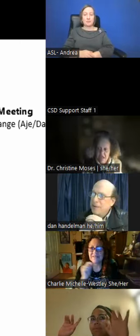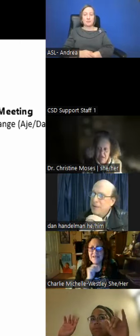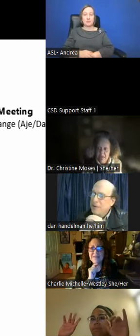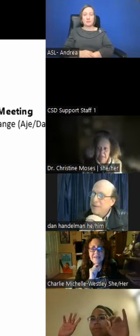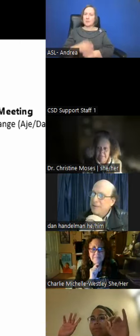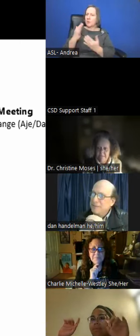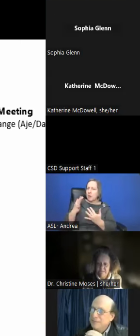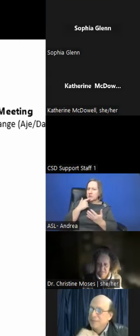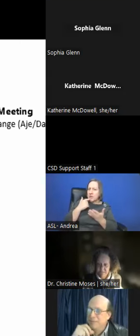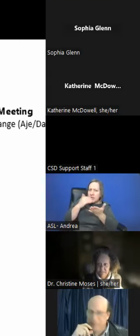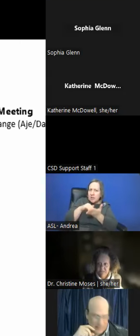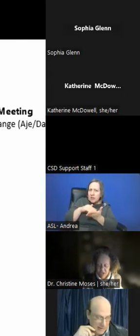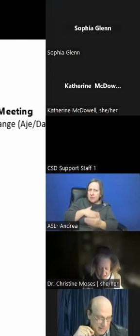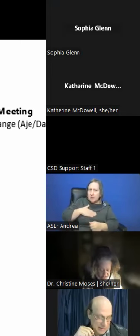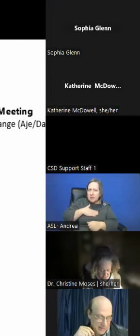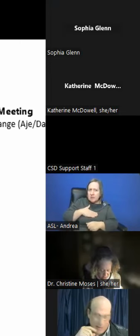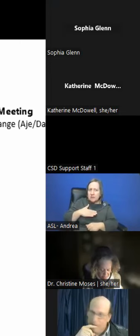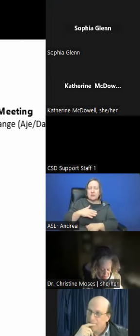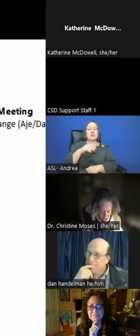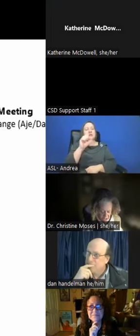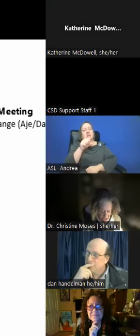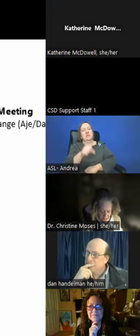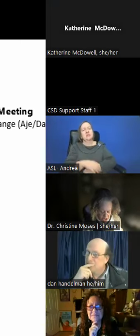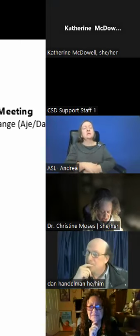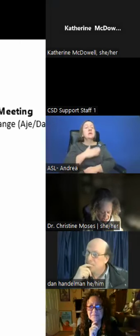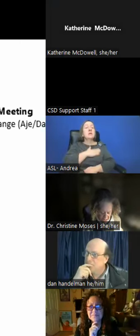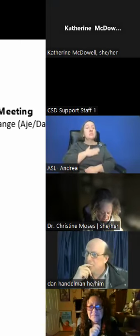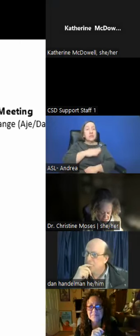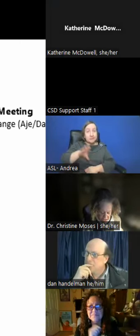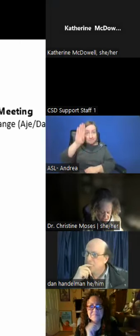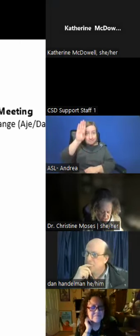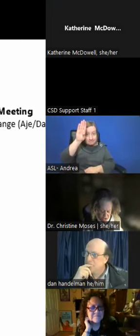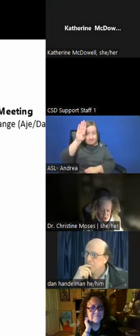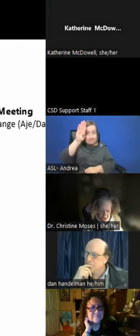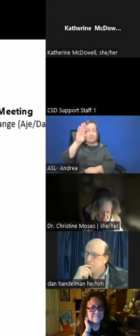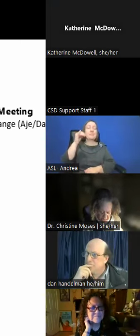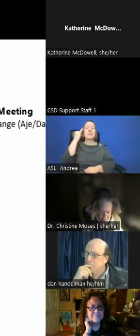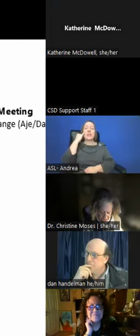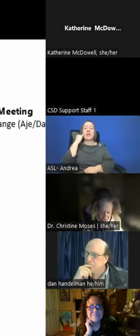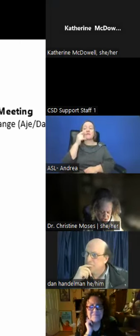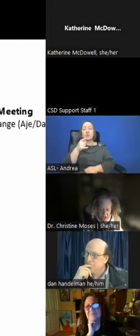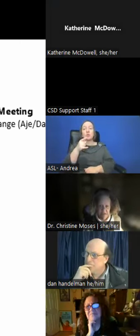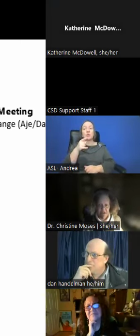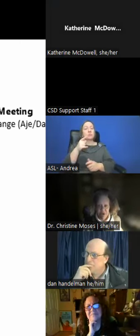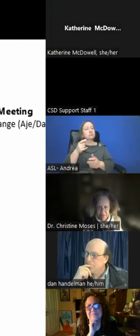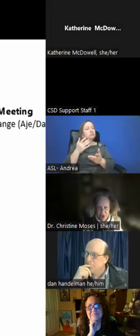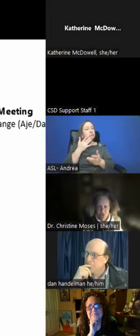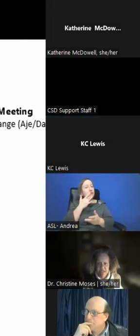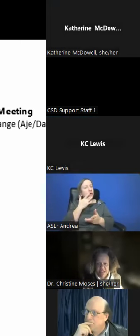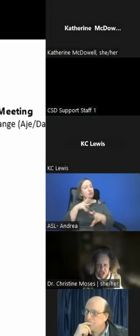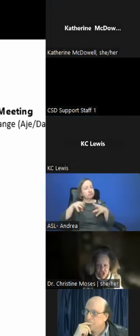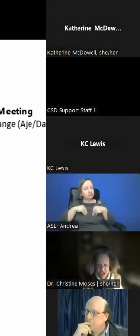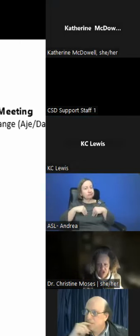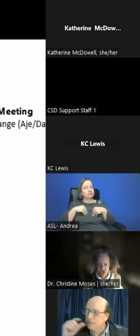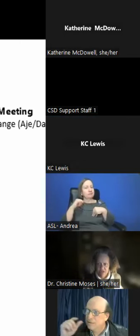Wait, say that again, please. Yes. Please raise your hand if you are in favor of the